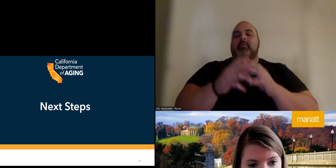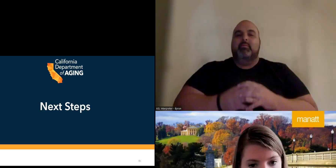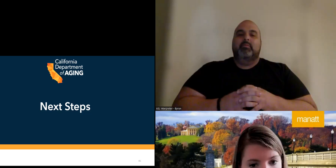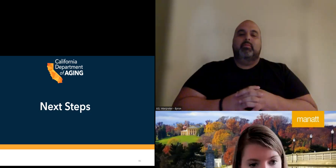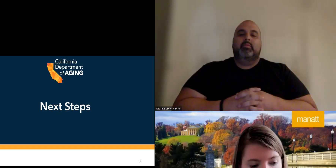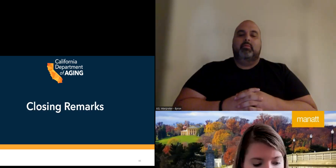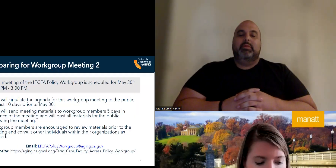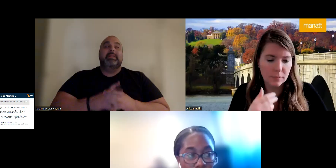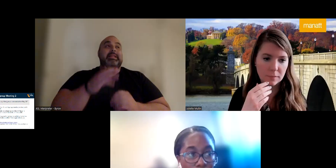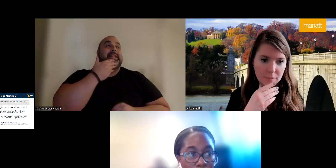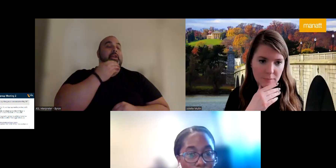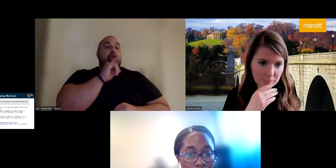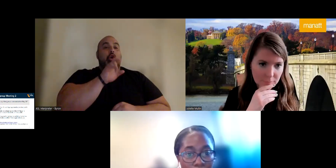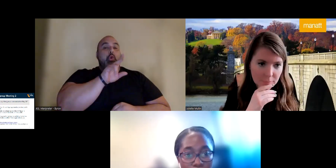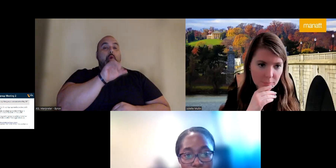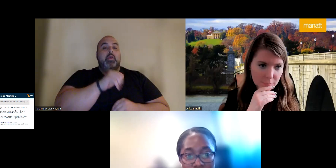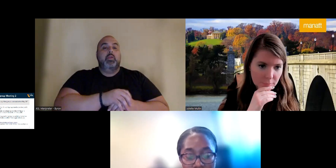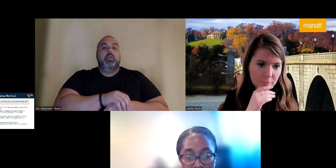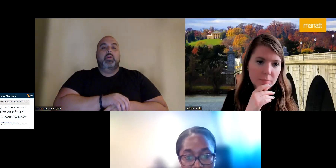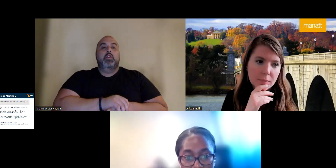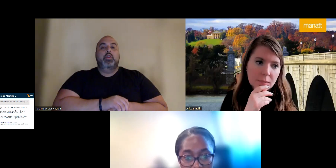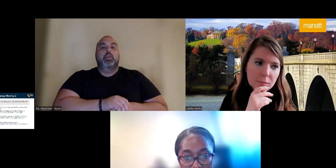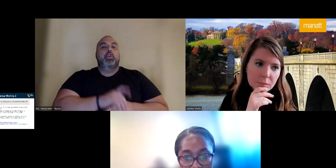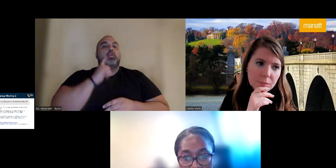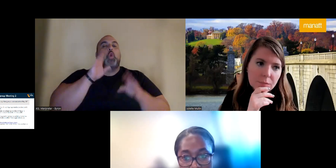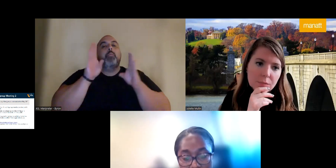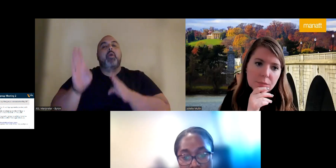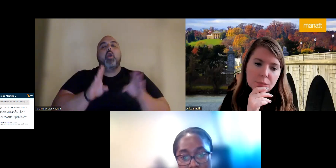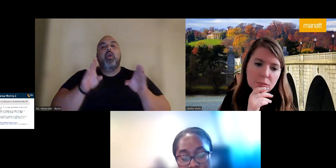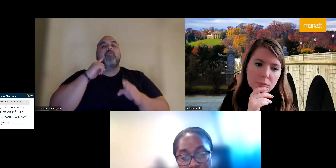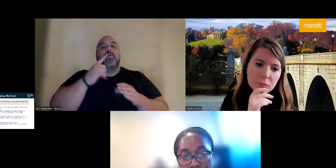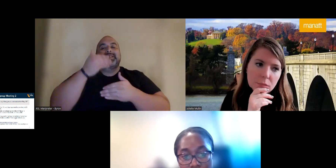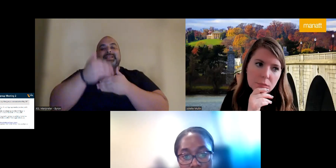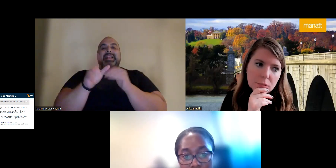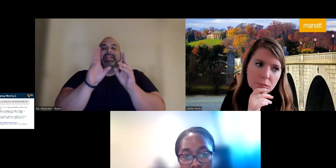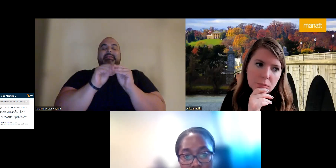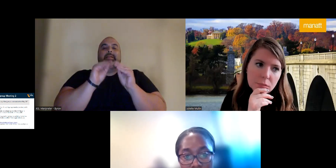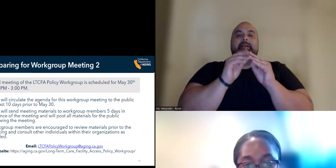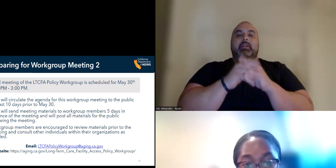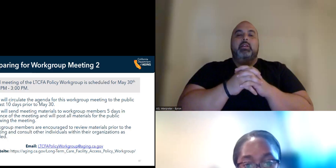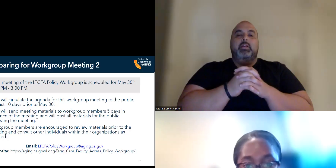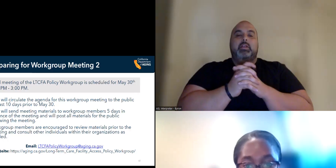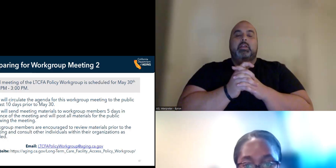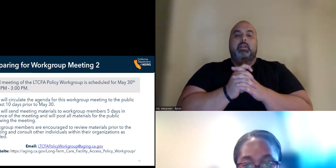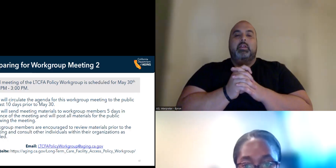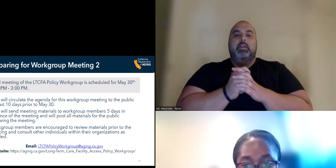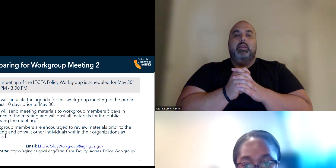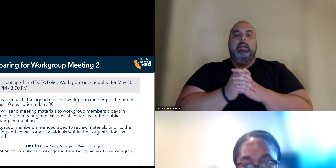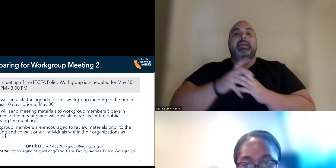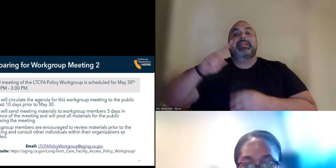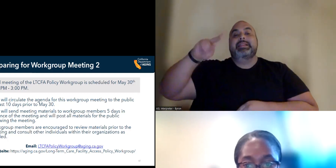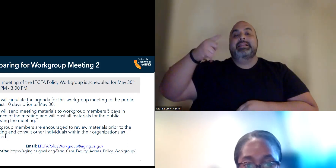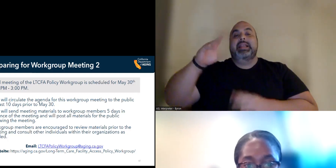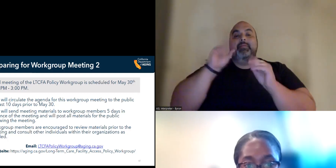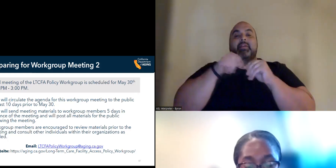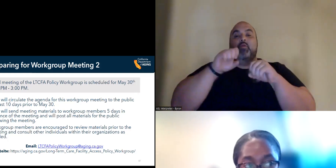Thanks, Juliette. So, in preparing for the next meeting, um, the second meeting of the work